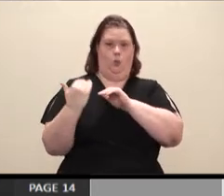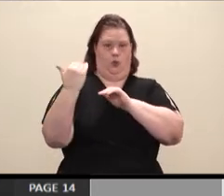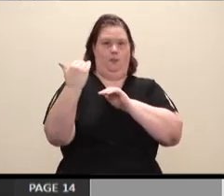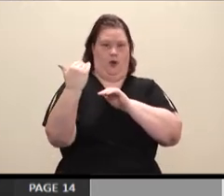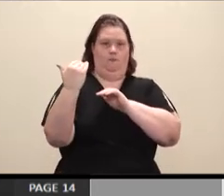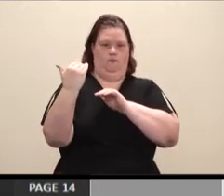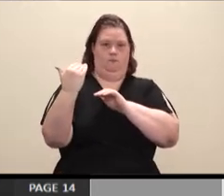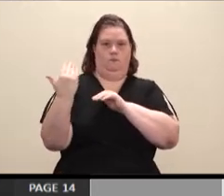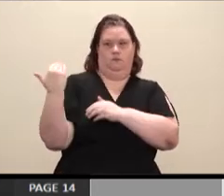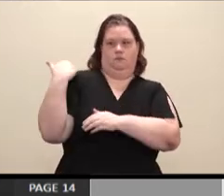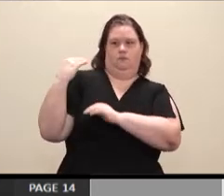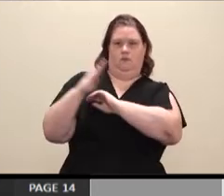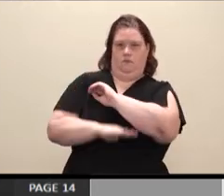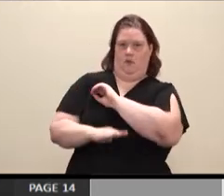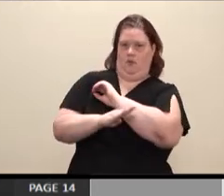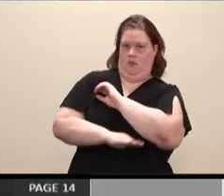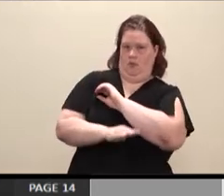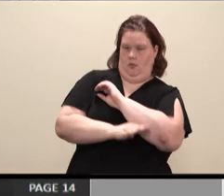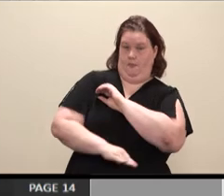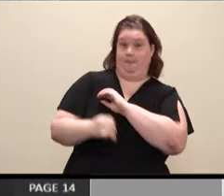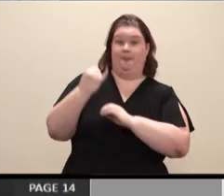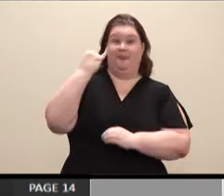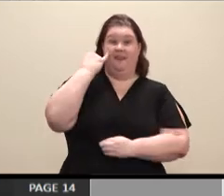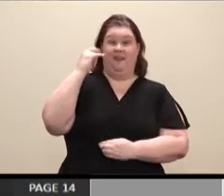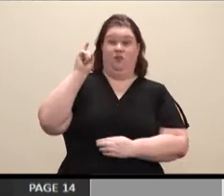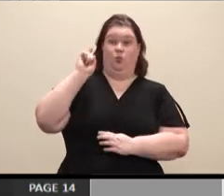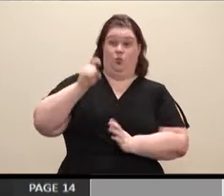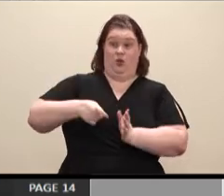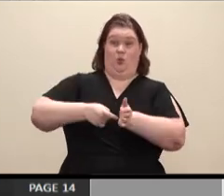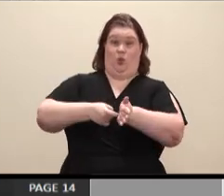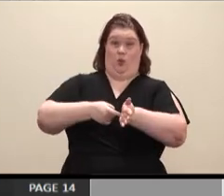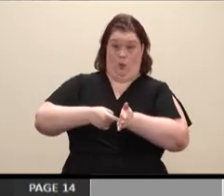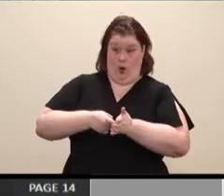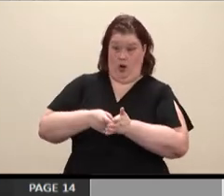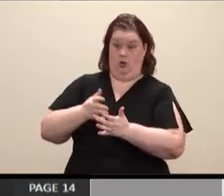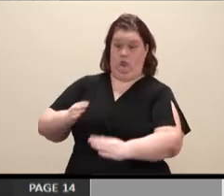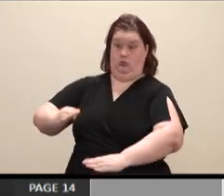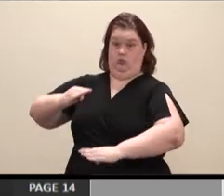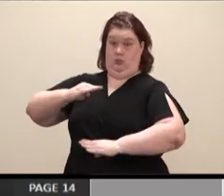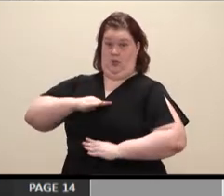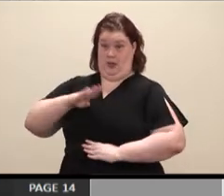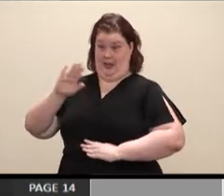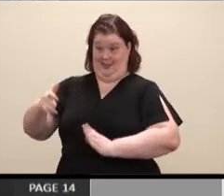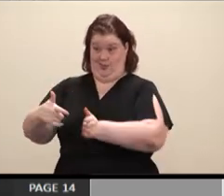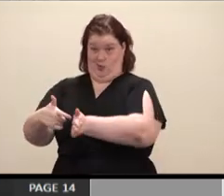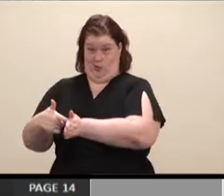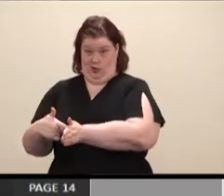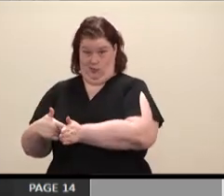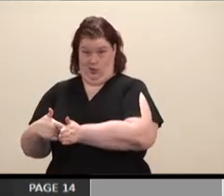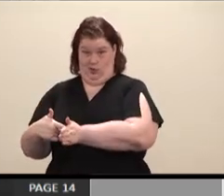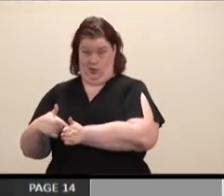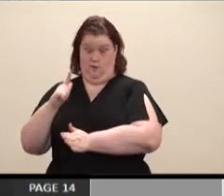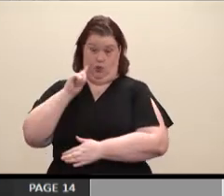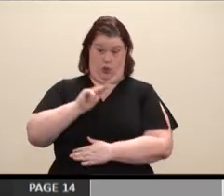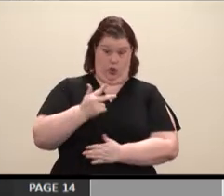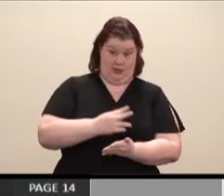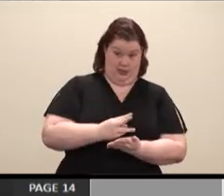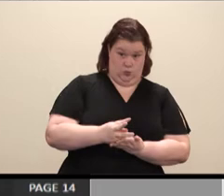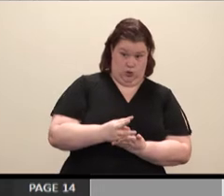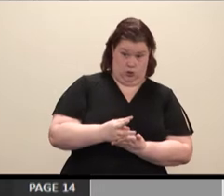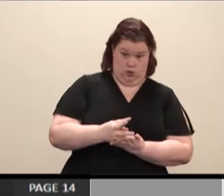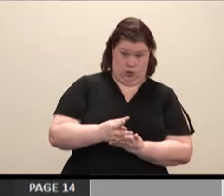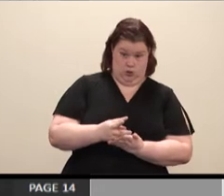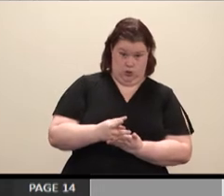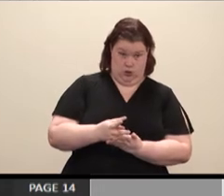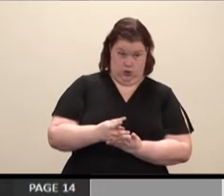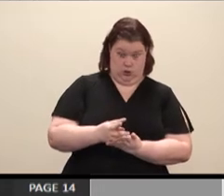point. If we had had to meet that criteria for, if we hadn't been eligible in the third 6 weeks, we would have